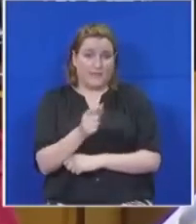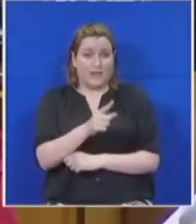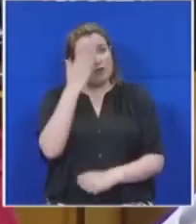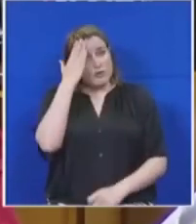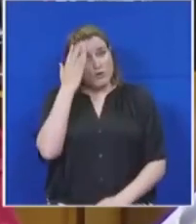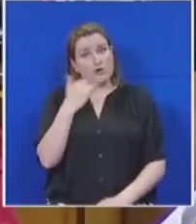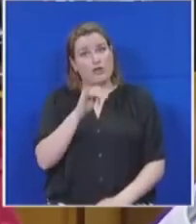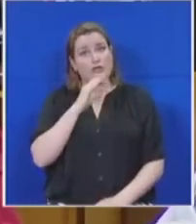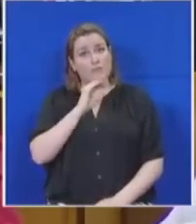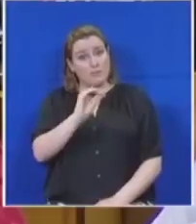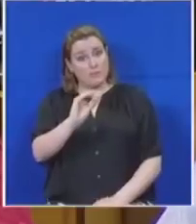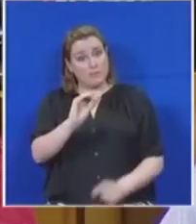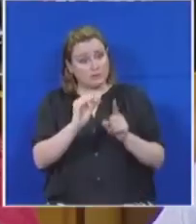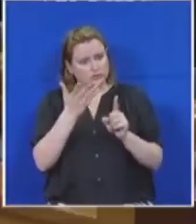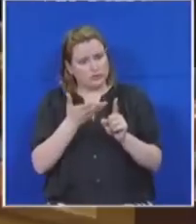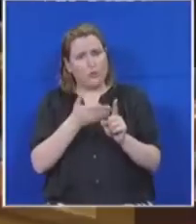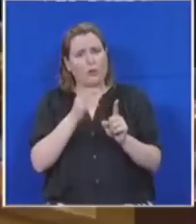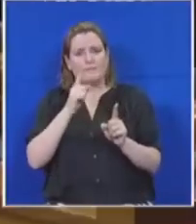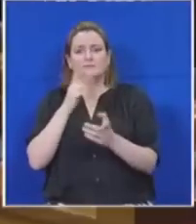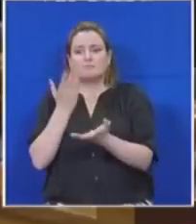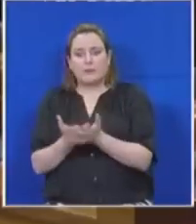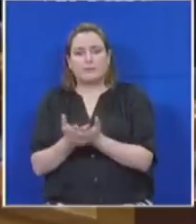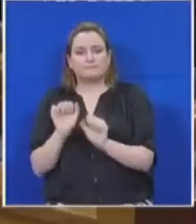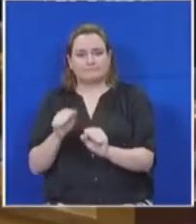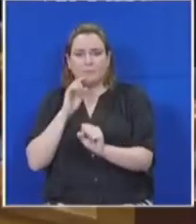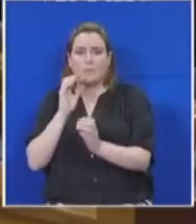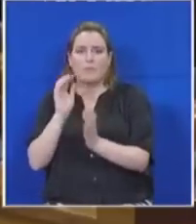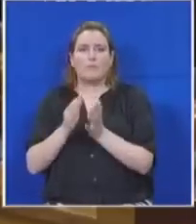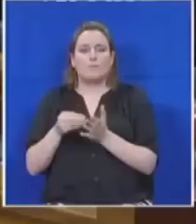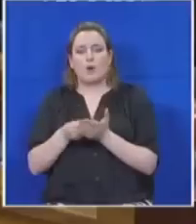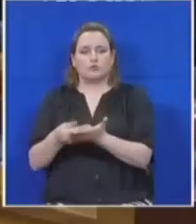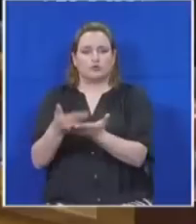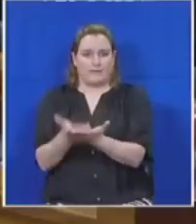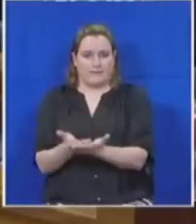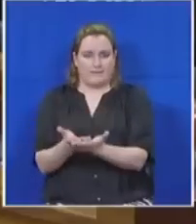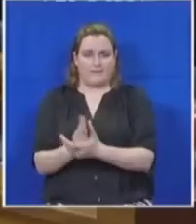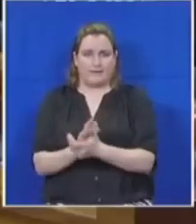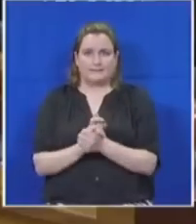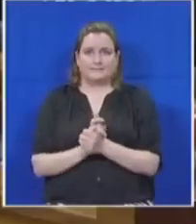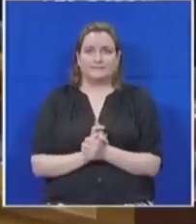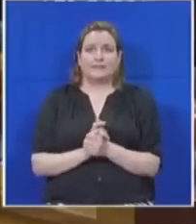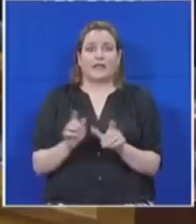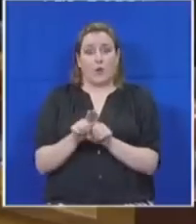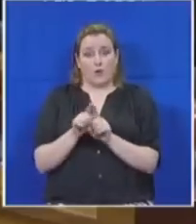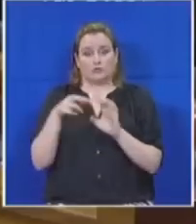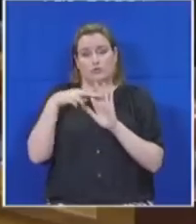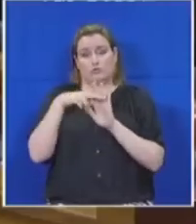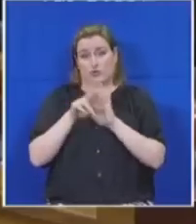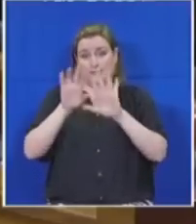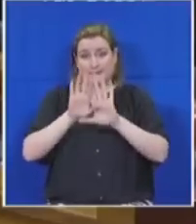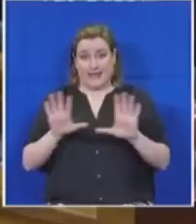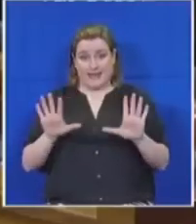must submit a substantive motion. May I also address you, Chairperson, in terms of Rule 10